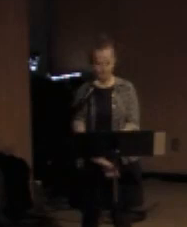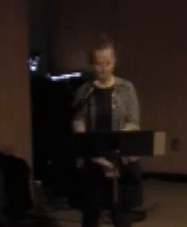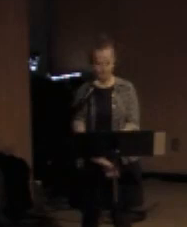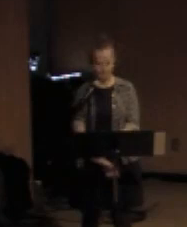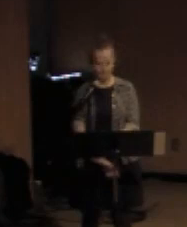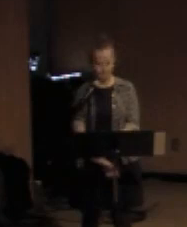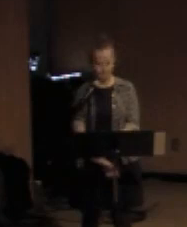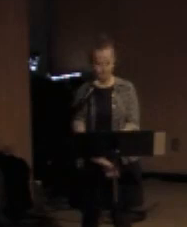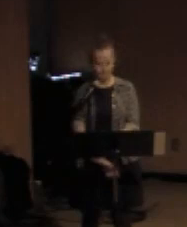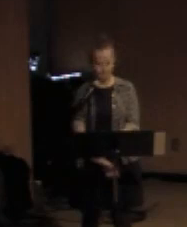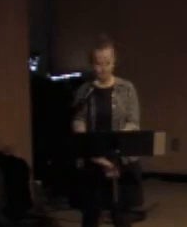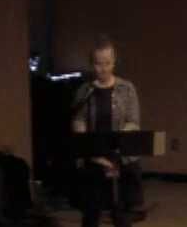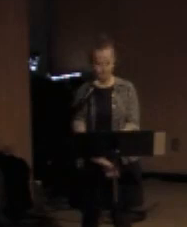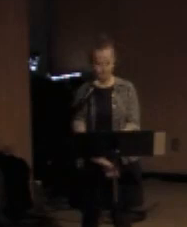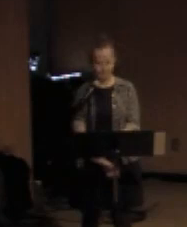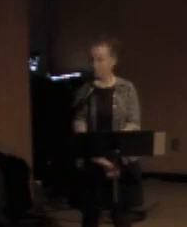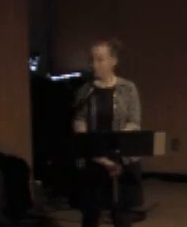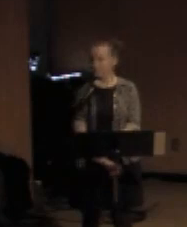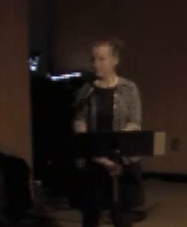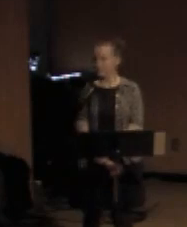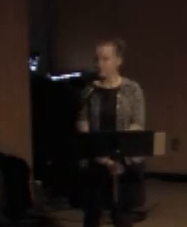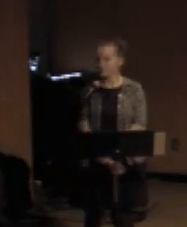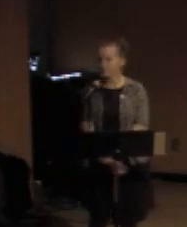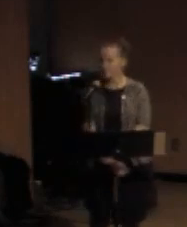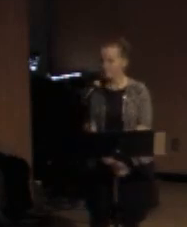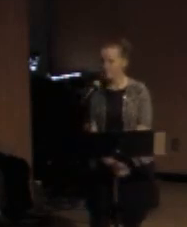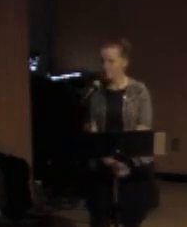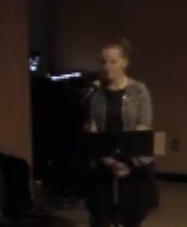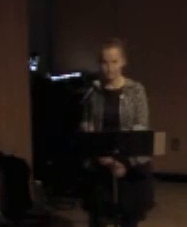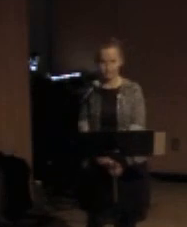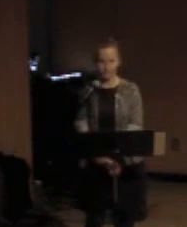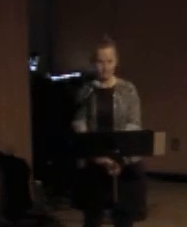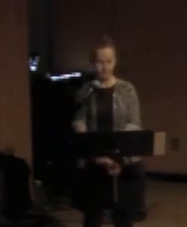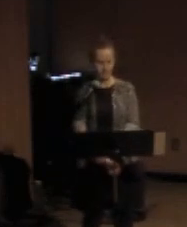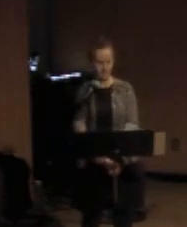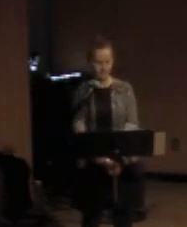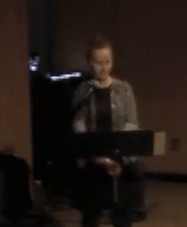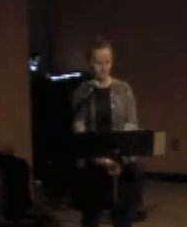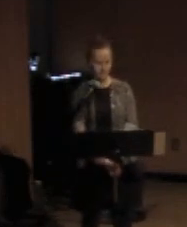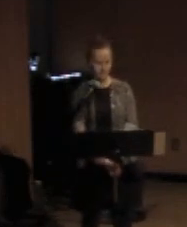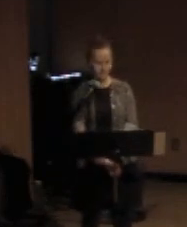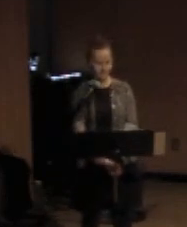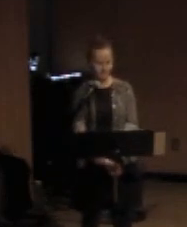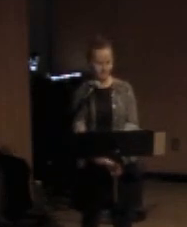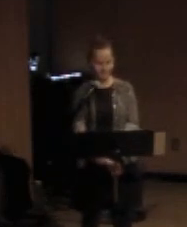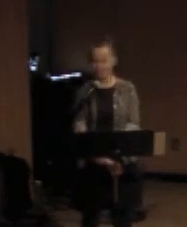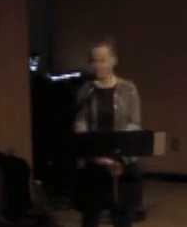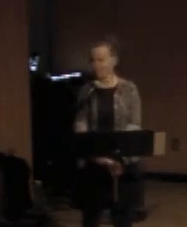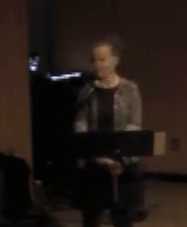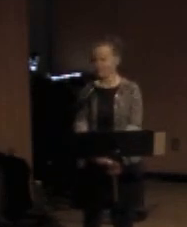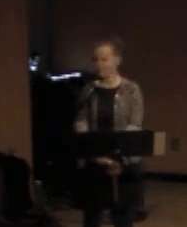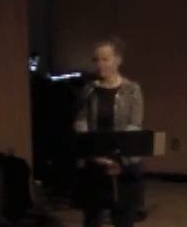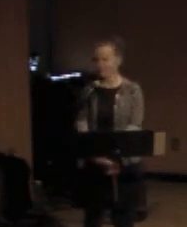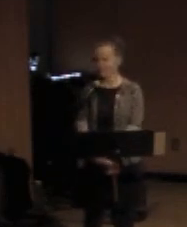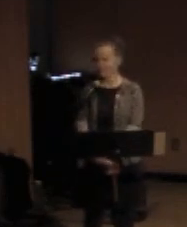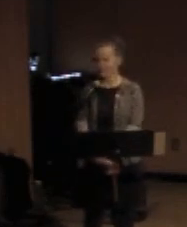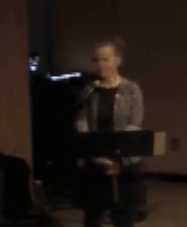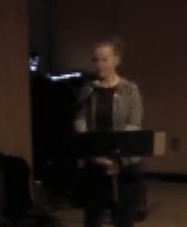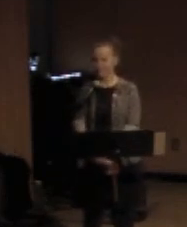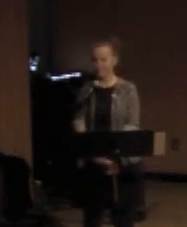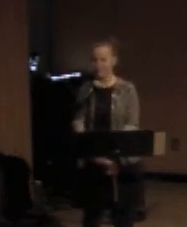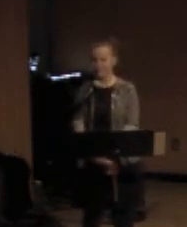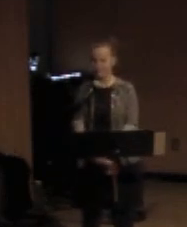hello and I must congratulate you on the baby thank you thank you the young woman and mother come in the mother has on a